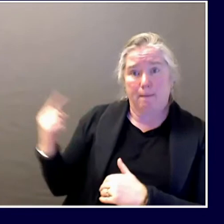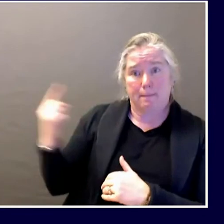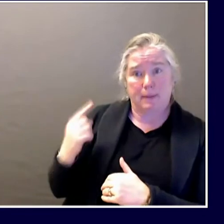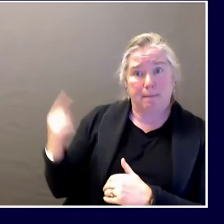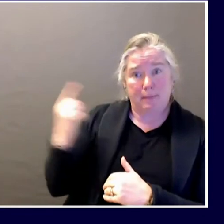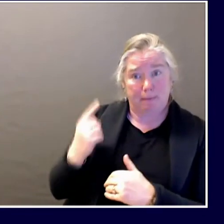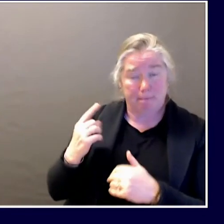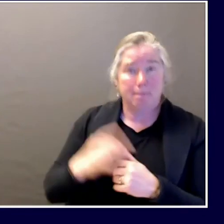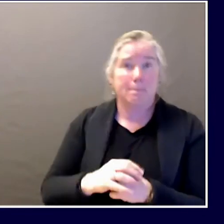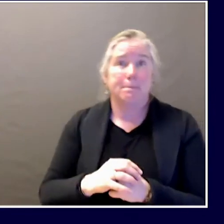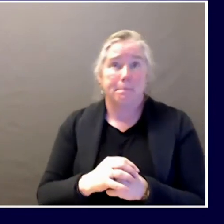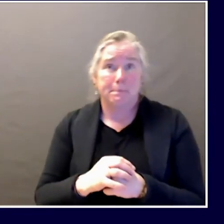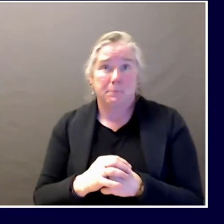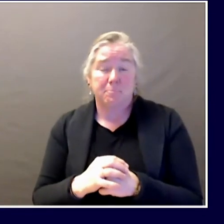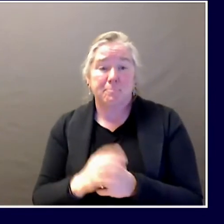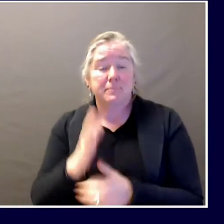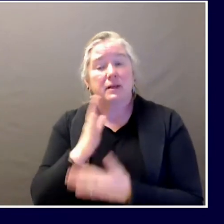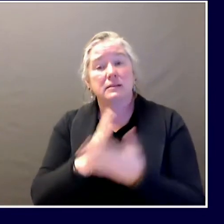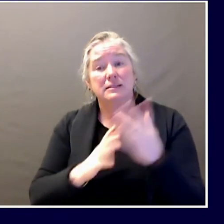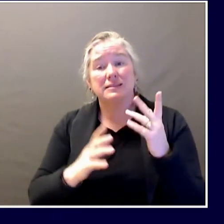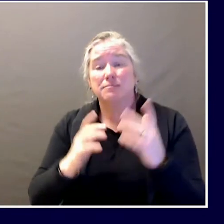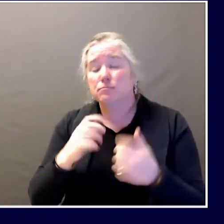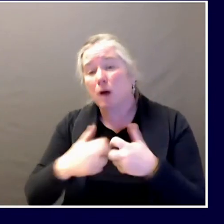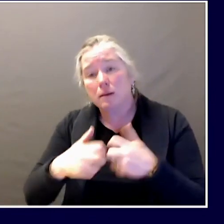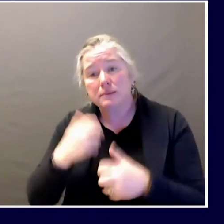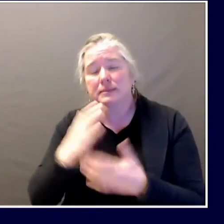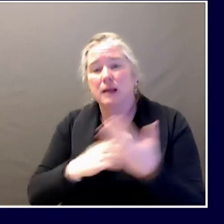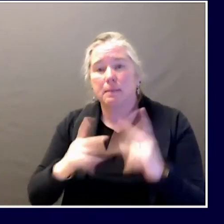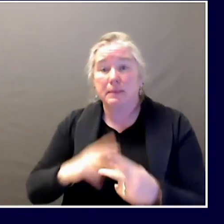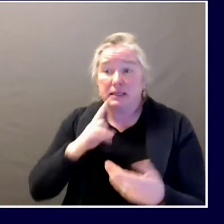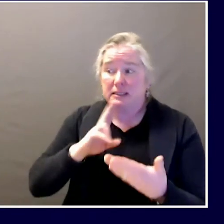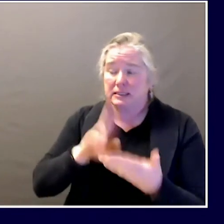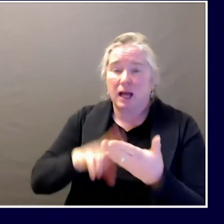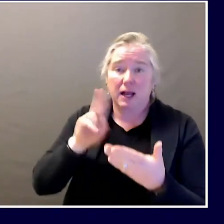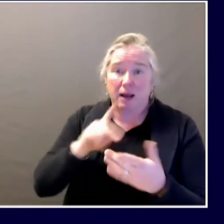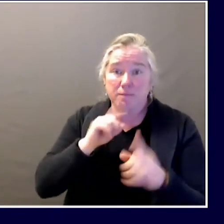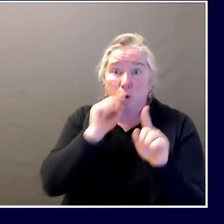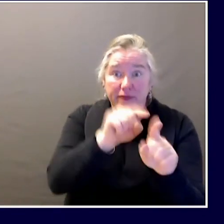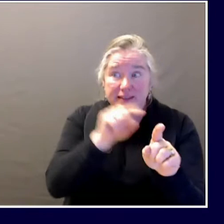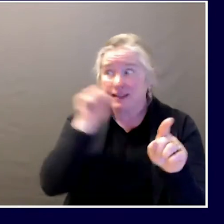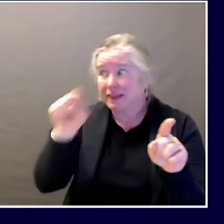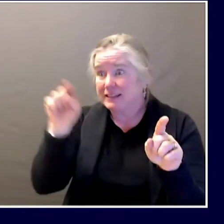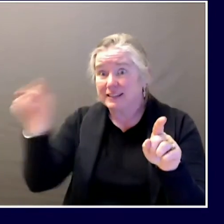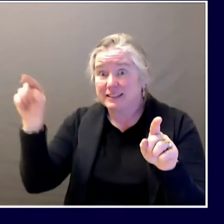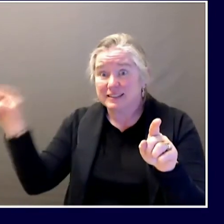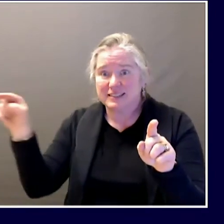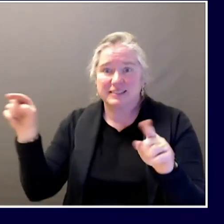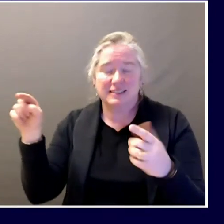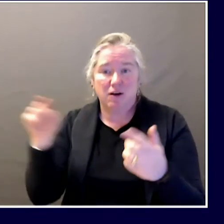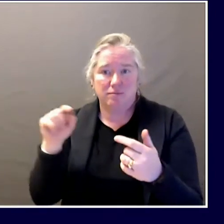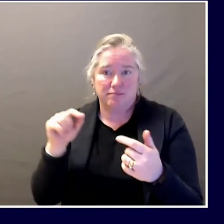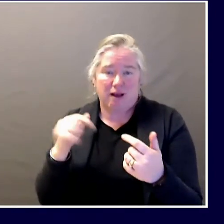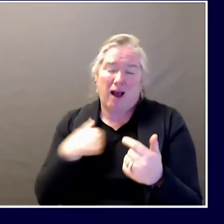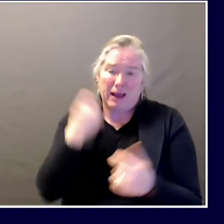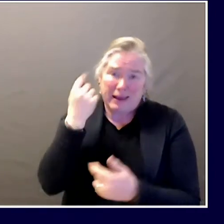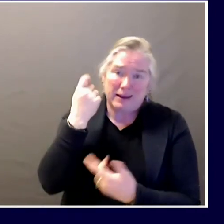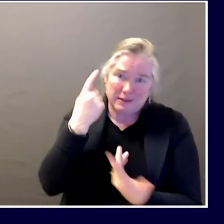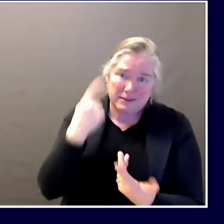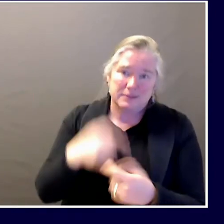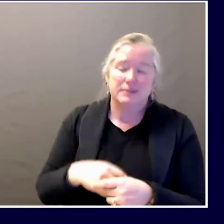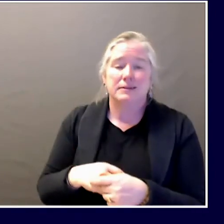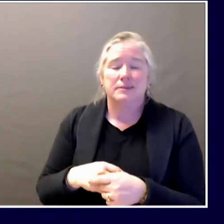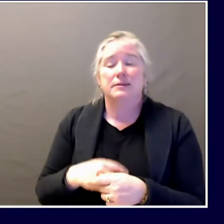that some folks have signed up for multiple different sites, which I understand, but we need to make sure that those wait lists, when folks are